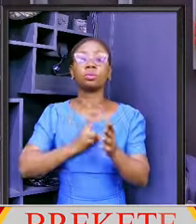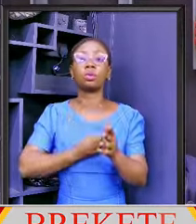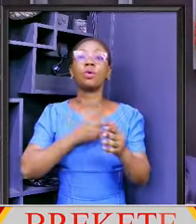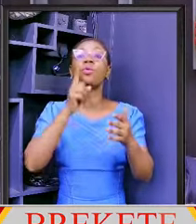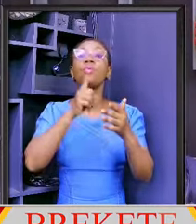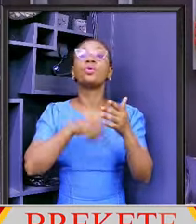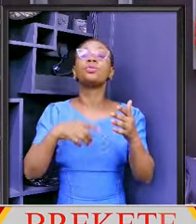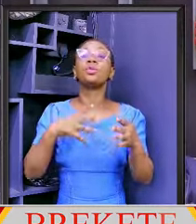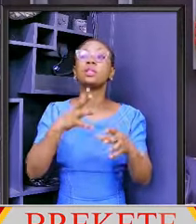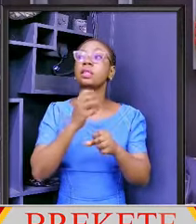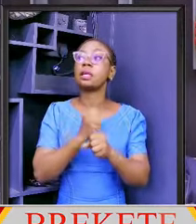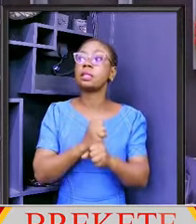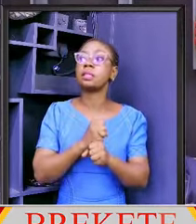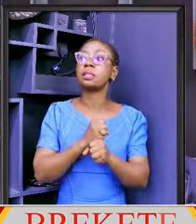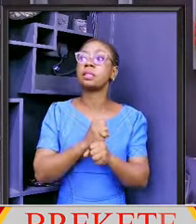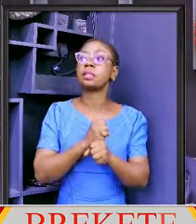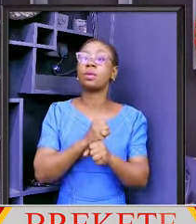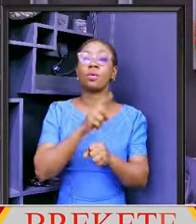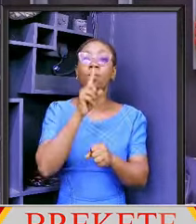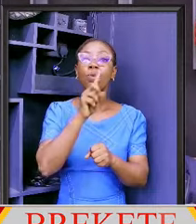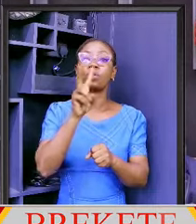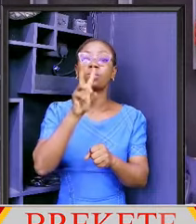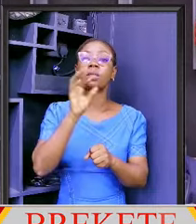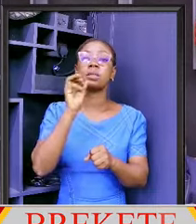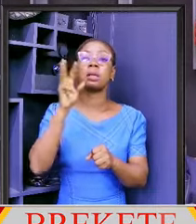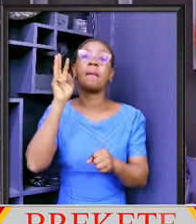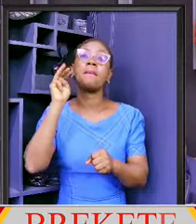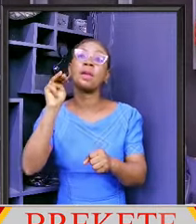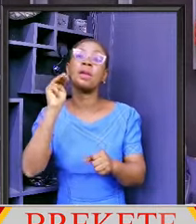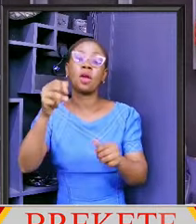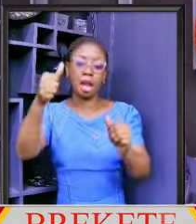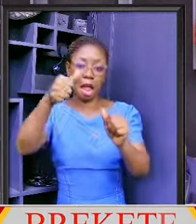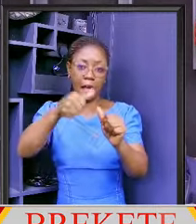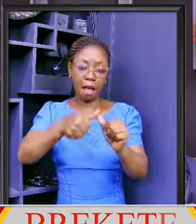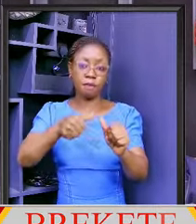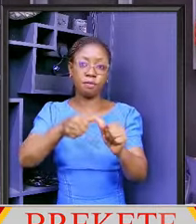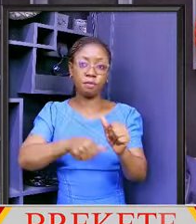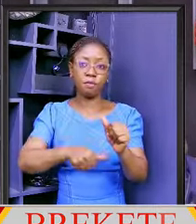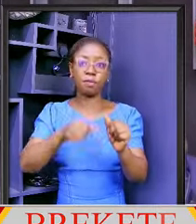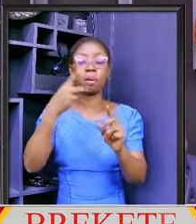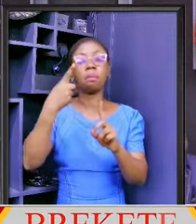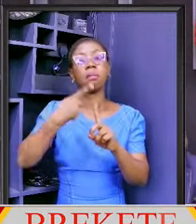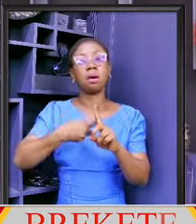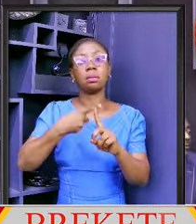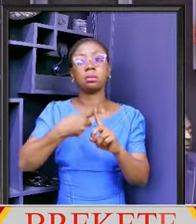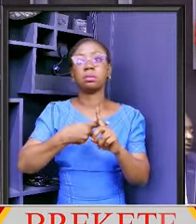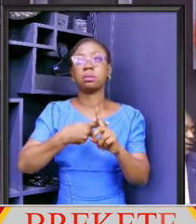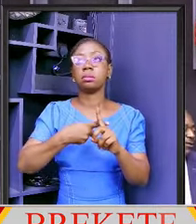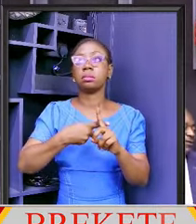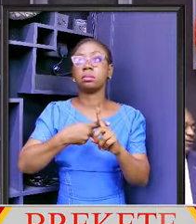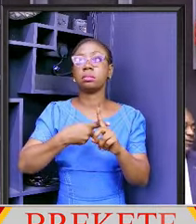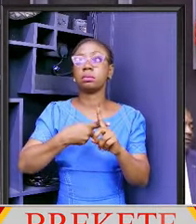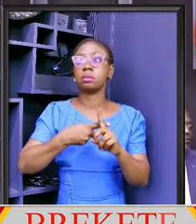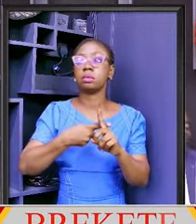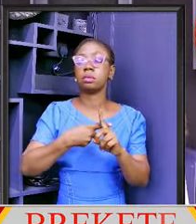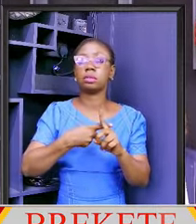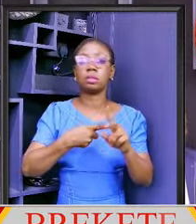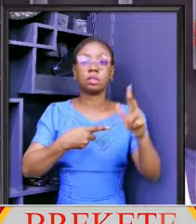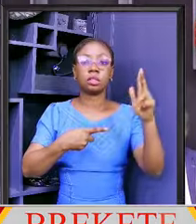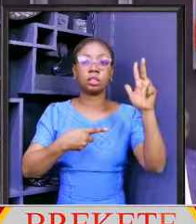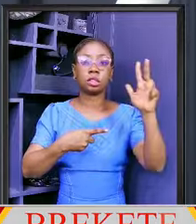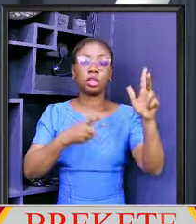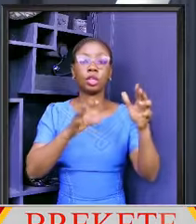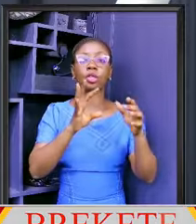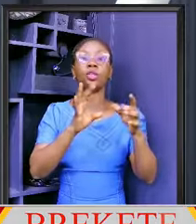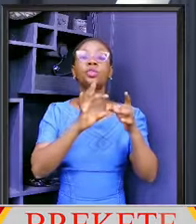State government. That is what we give them every month. That is what you give to them. Every 120 month. Million naira. Every month. Not our hey, yeah, yeah. Three unions.